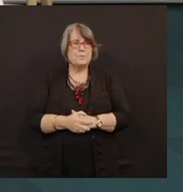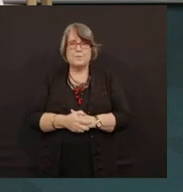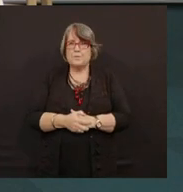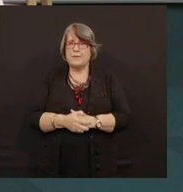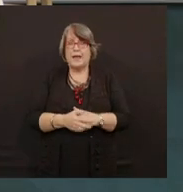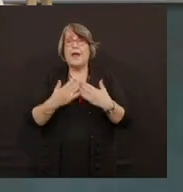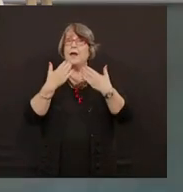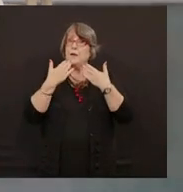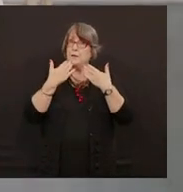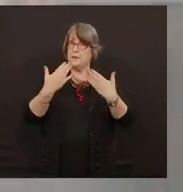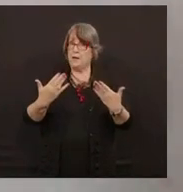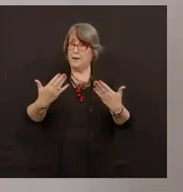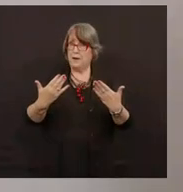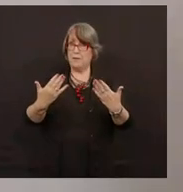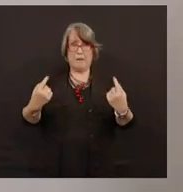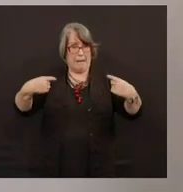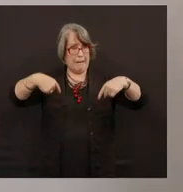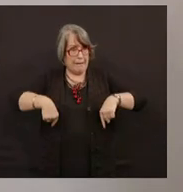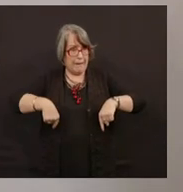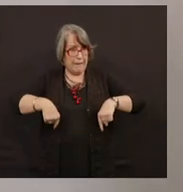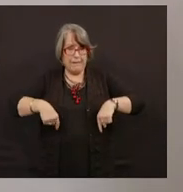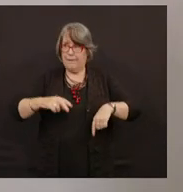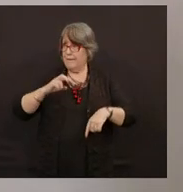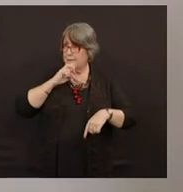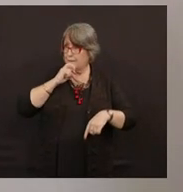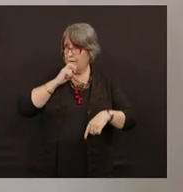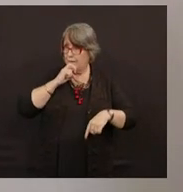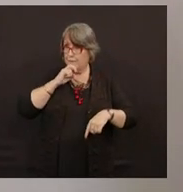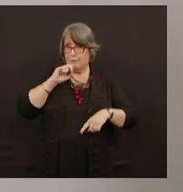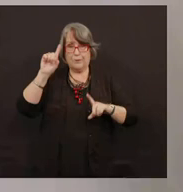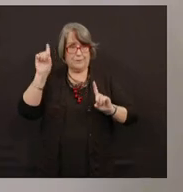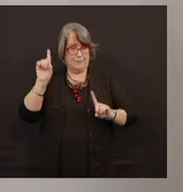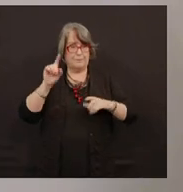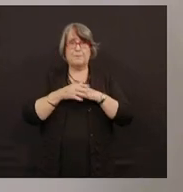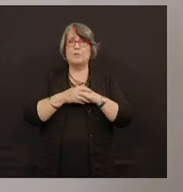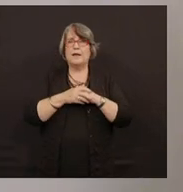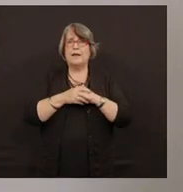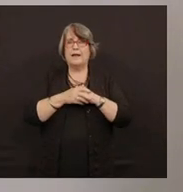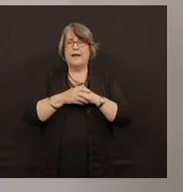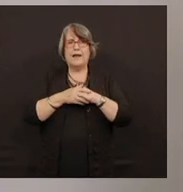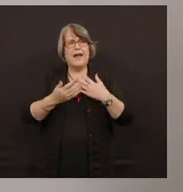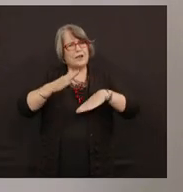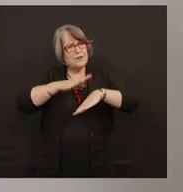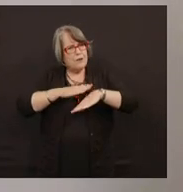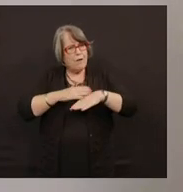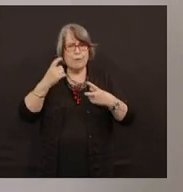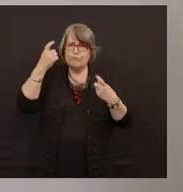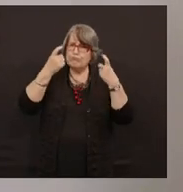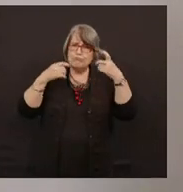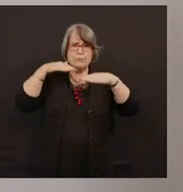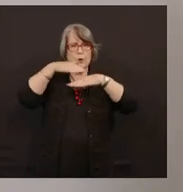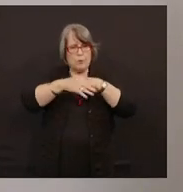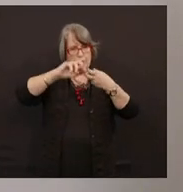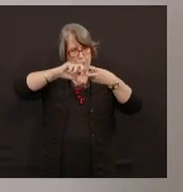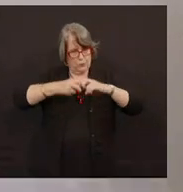Thanks so much for being here with us this afternoon and for taking the time to think through some of these